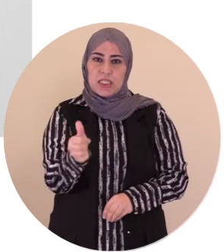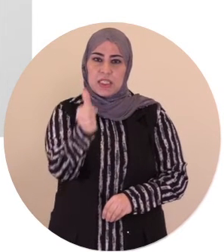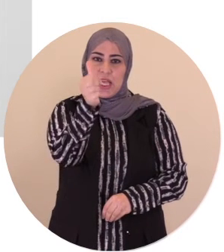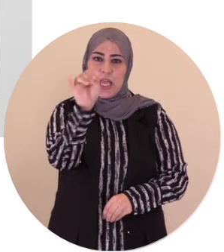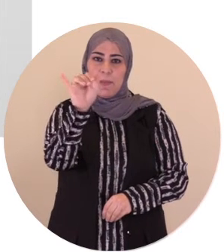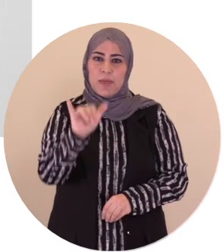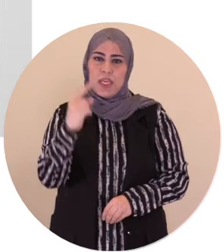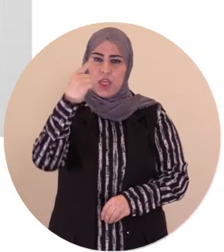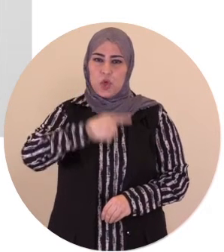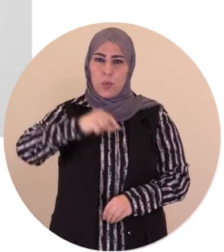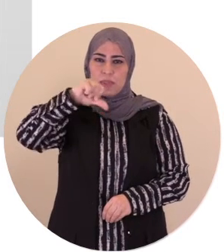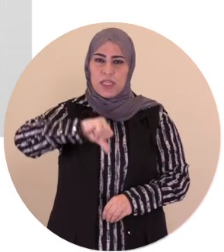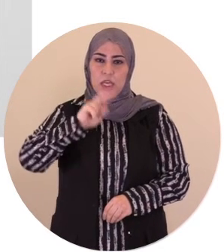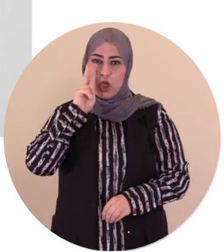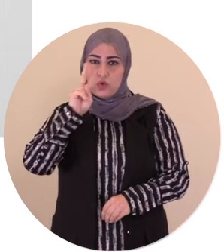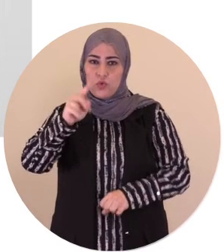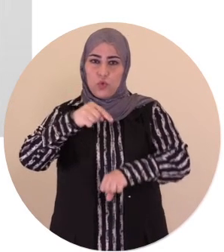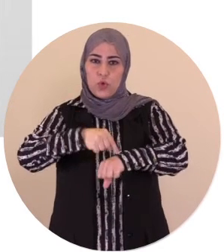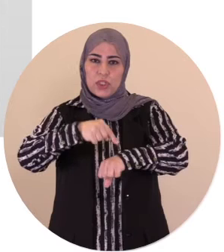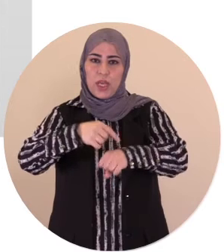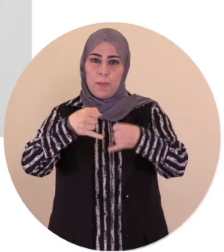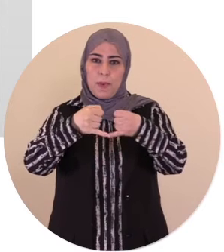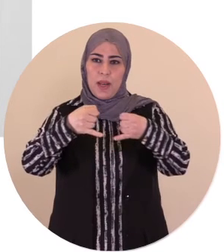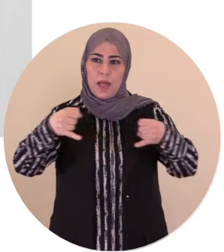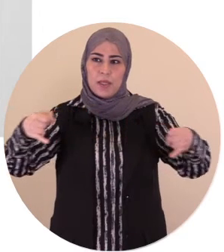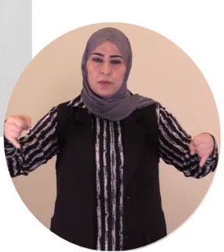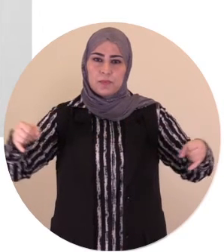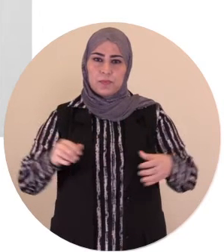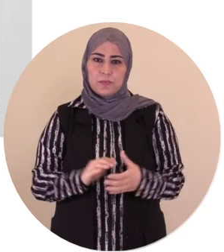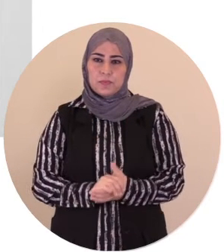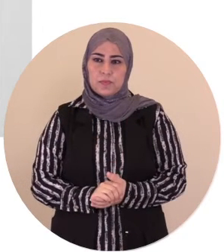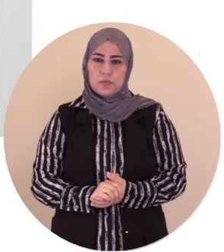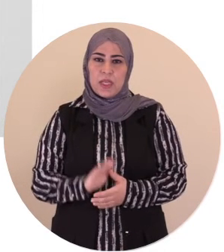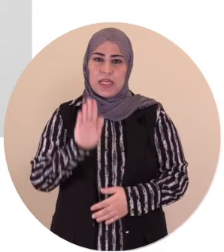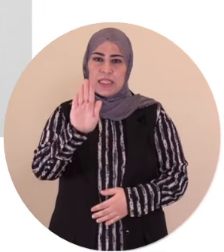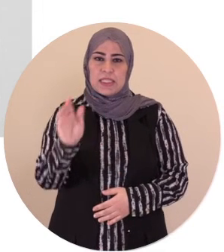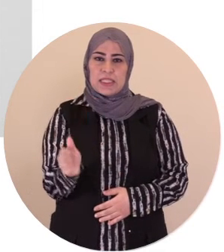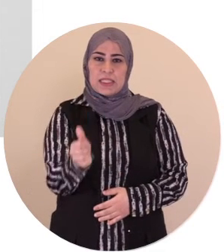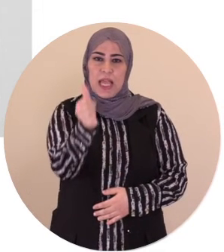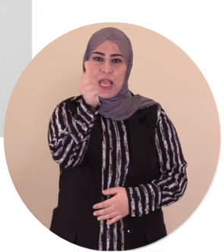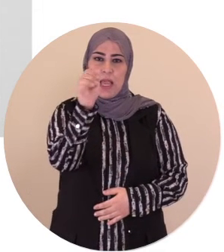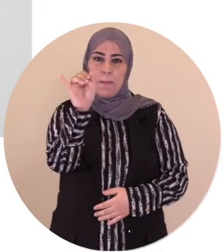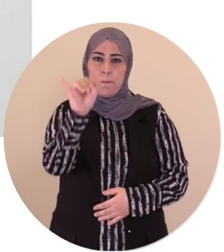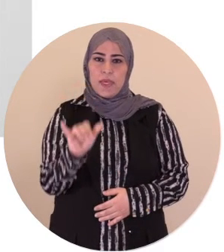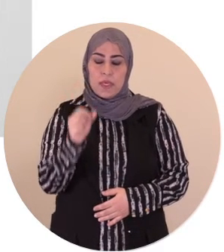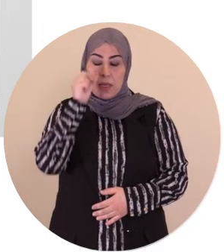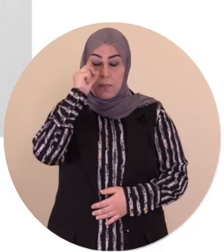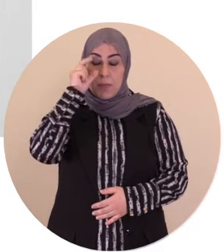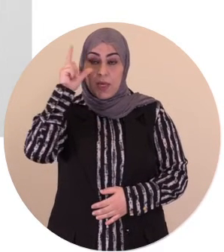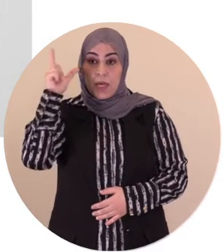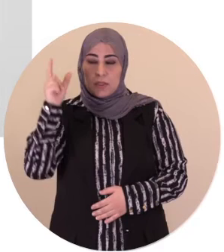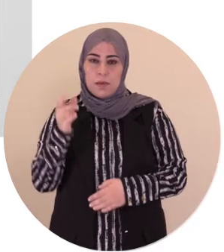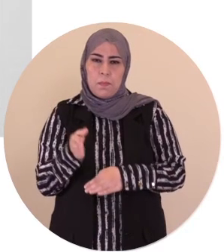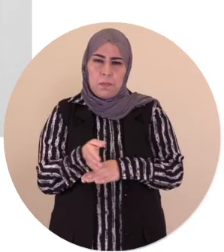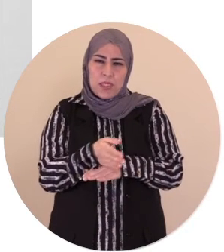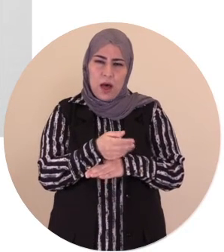Sammy's bad day. Let's look at the timeline. In this timeline, Sammy woke up late. This is the first